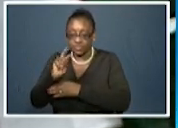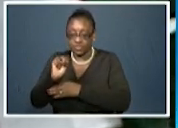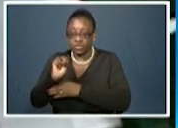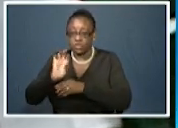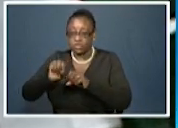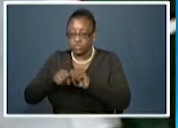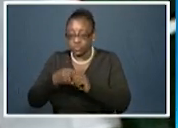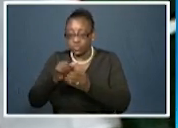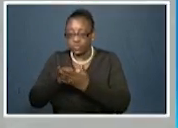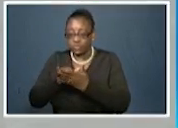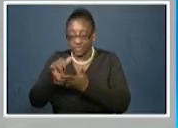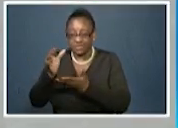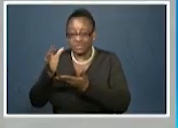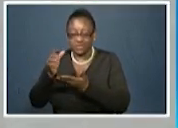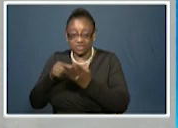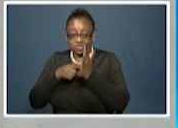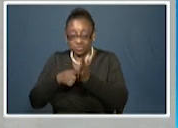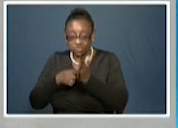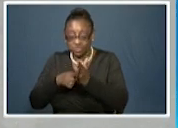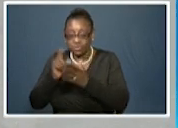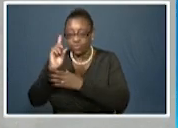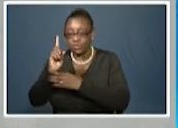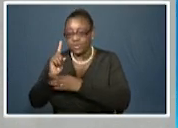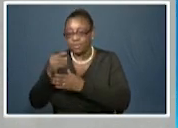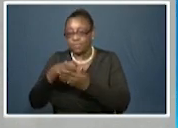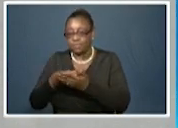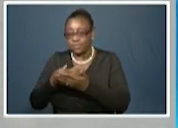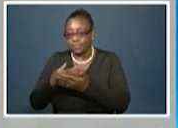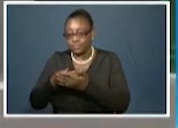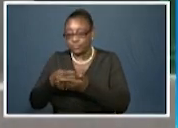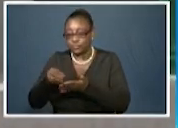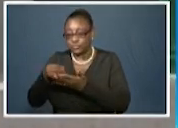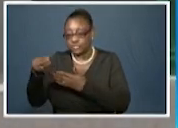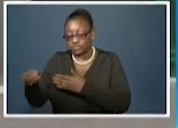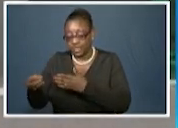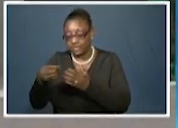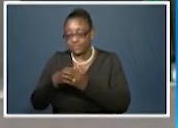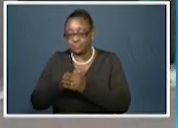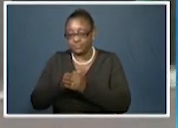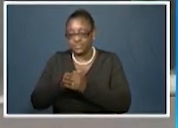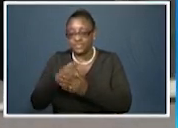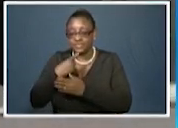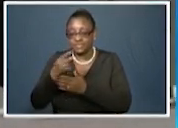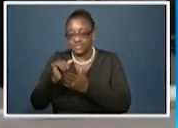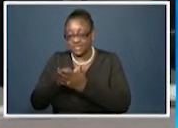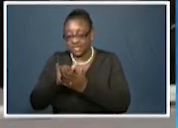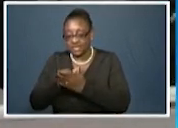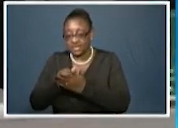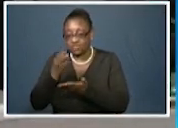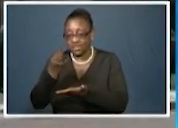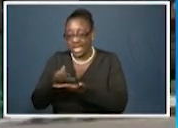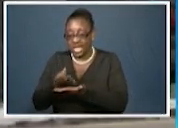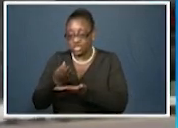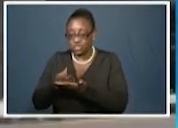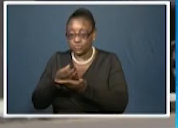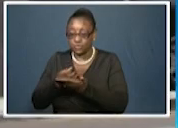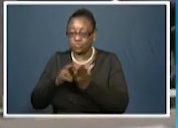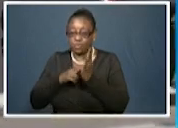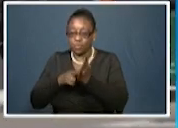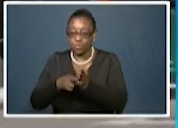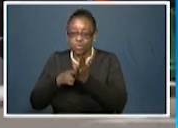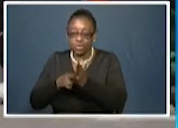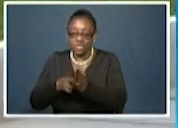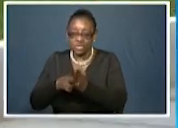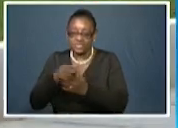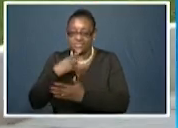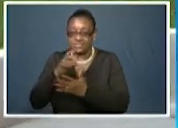be accounted for. Prime Minister Davis noted that attempts at being fiscally responsible in financial reporting have been met with